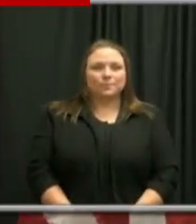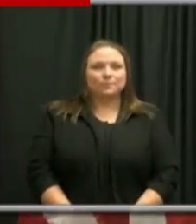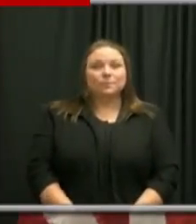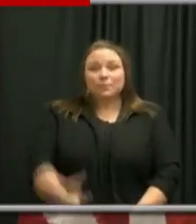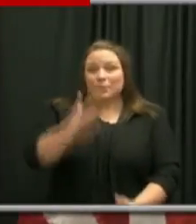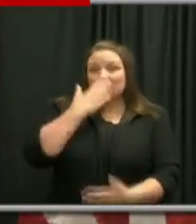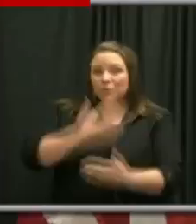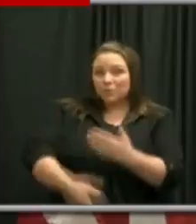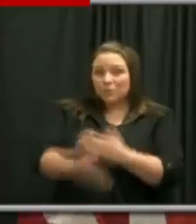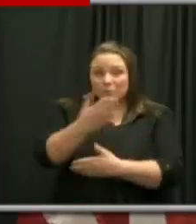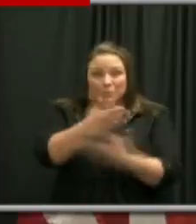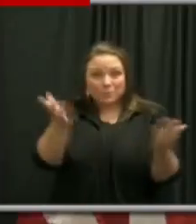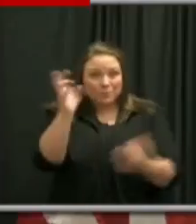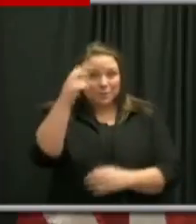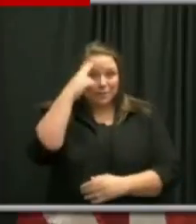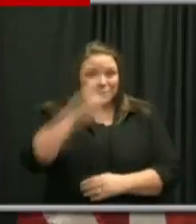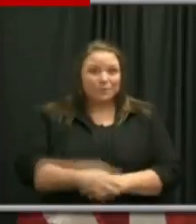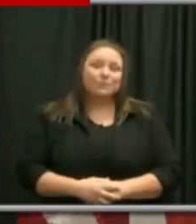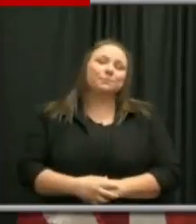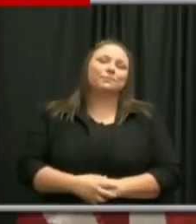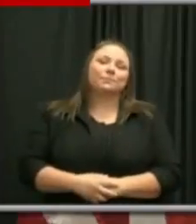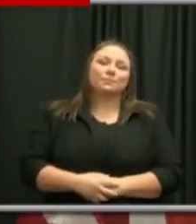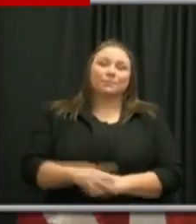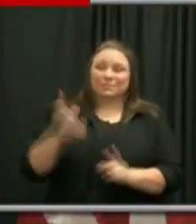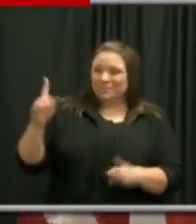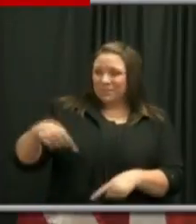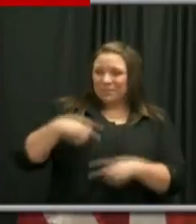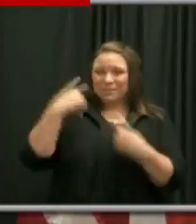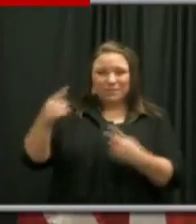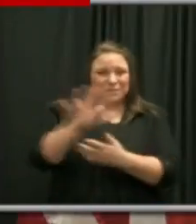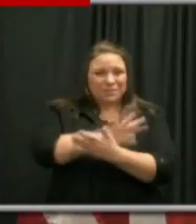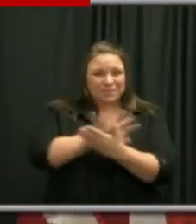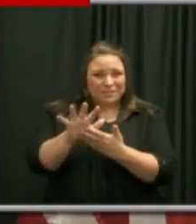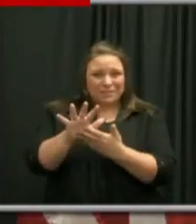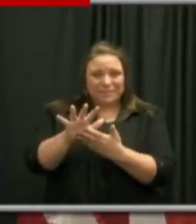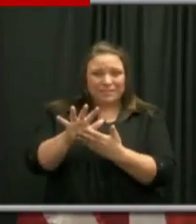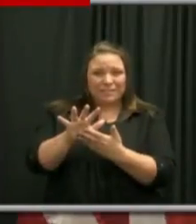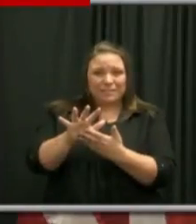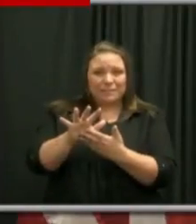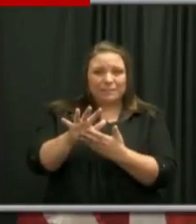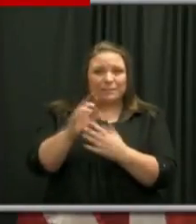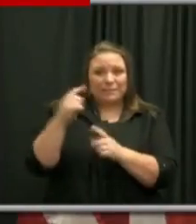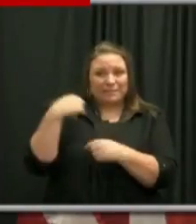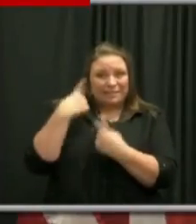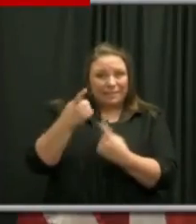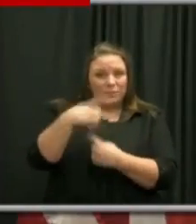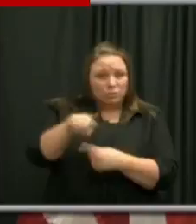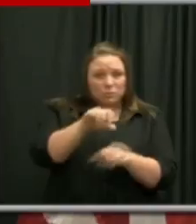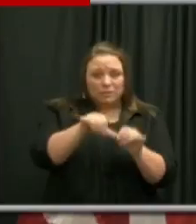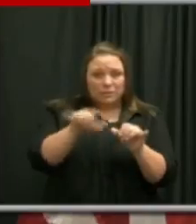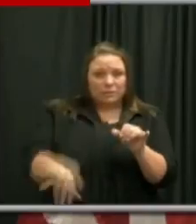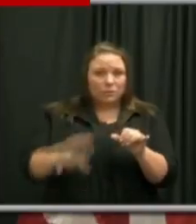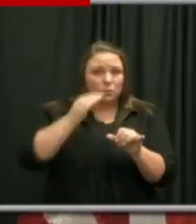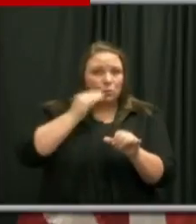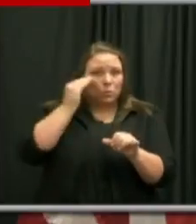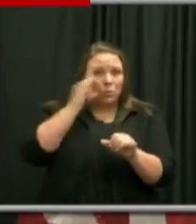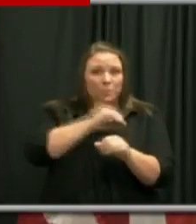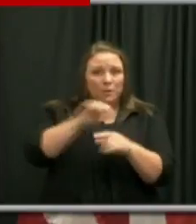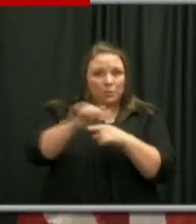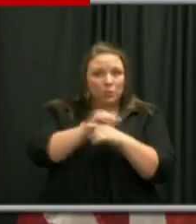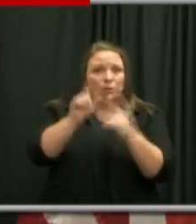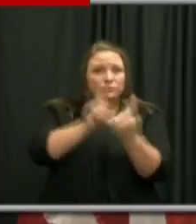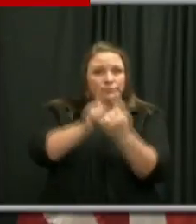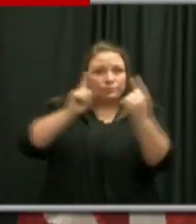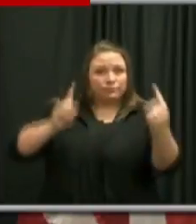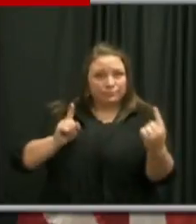Good morning, Nashville. It's been just over 5 weeks since we asked all Nashvillians to practice safe social distancing